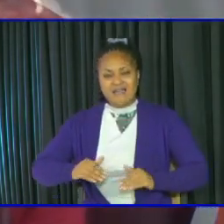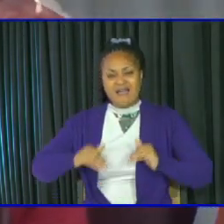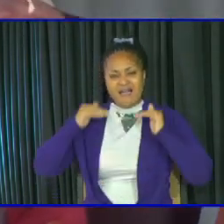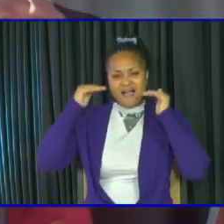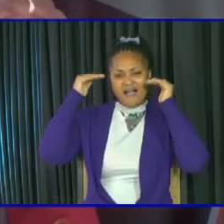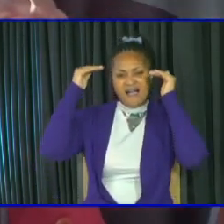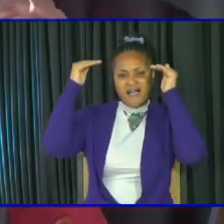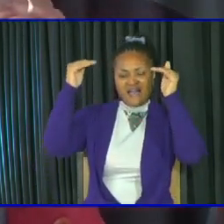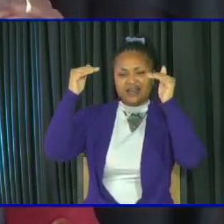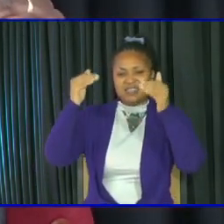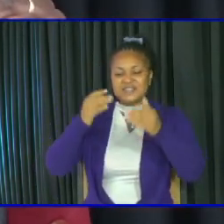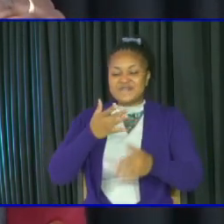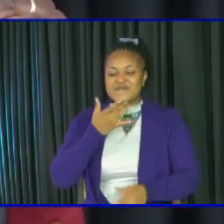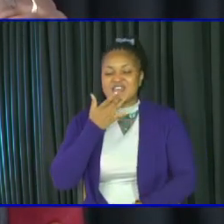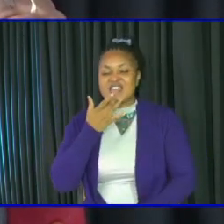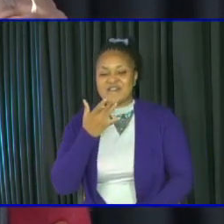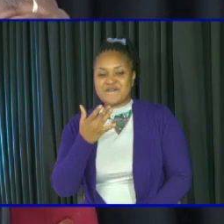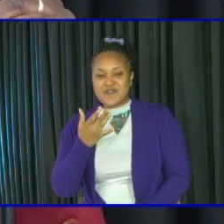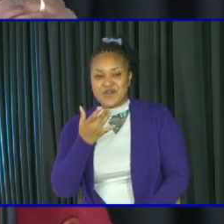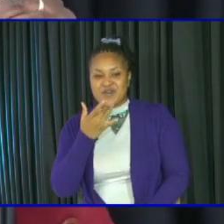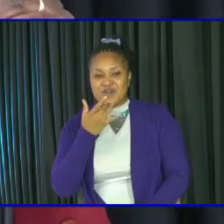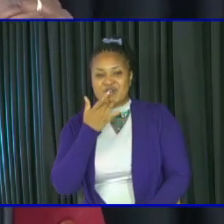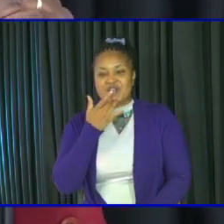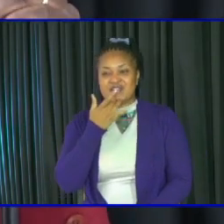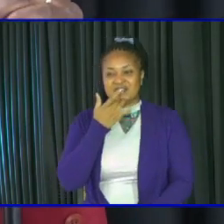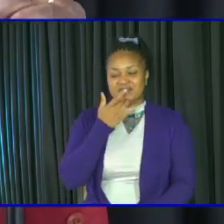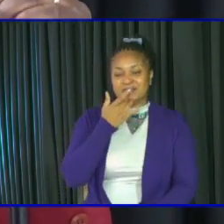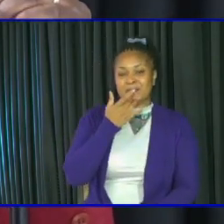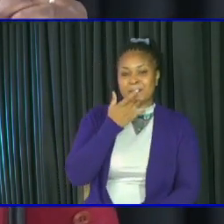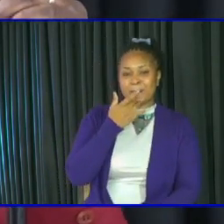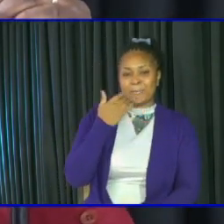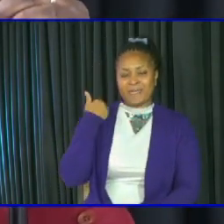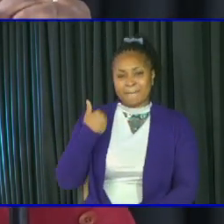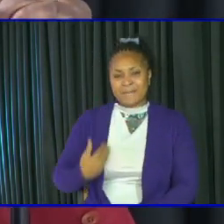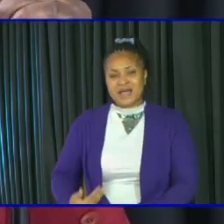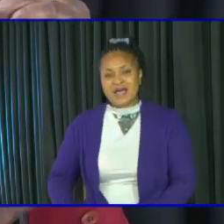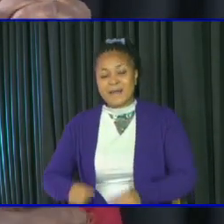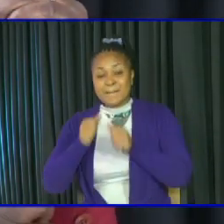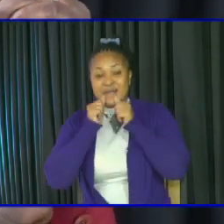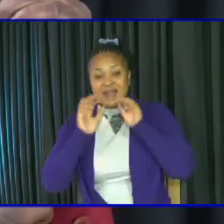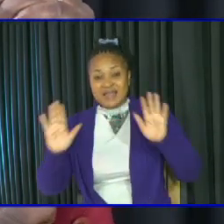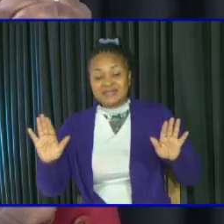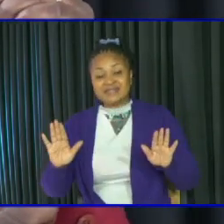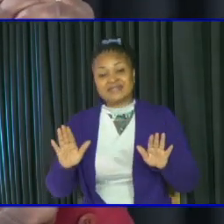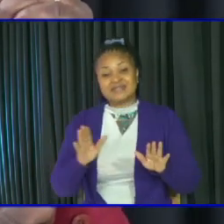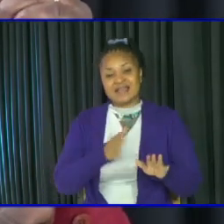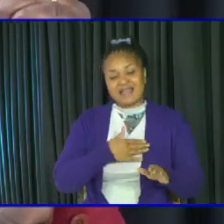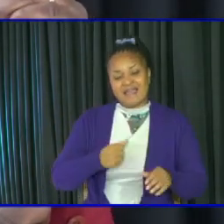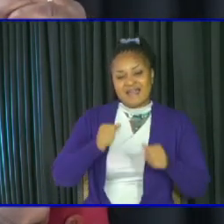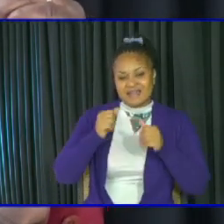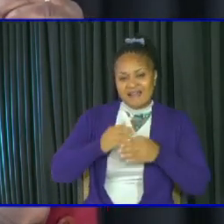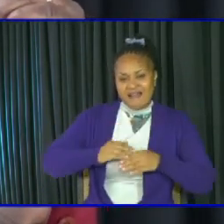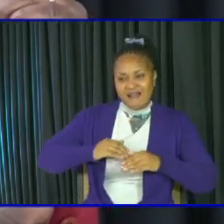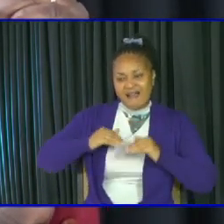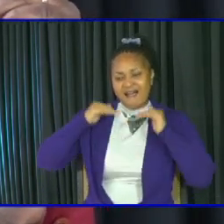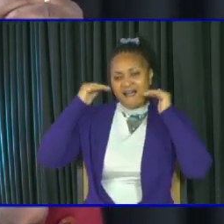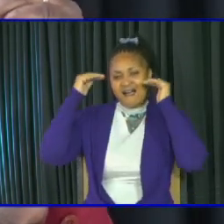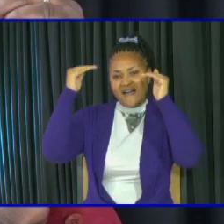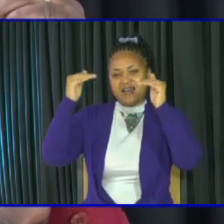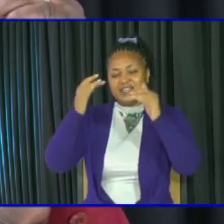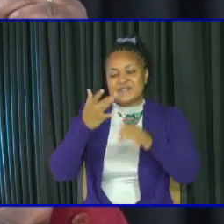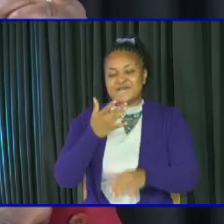highly favored. Say, I am blessed and